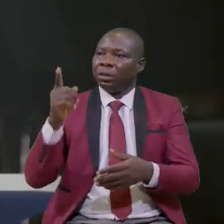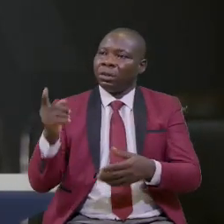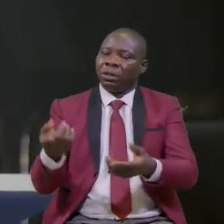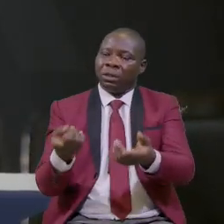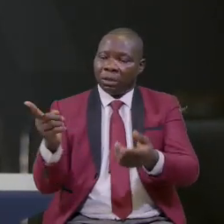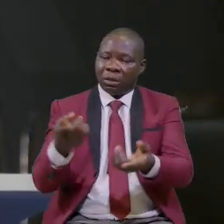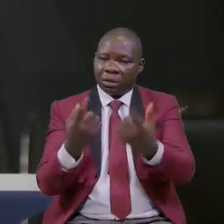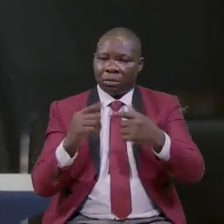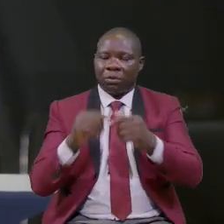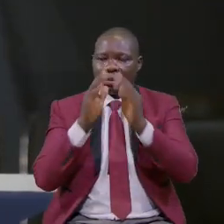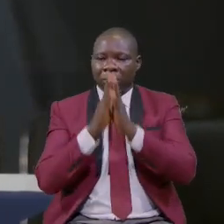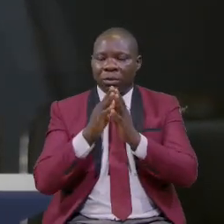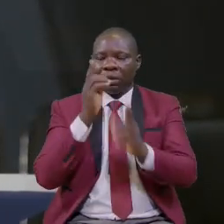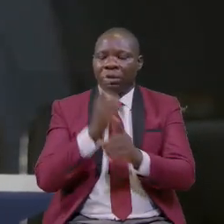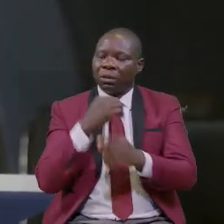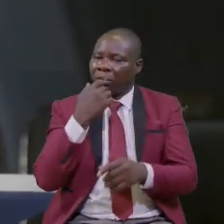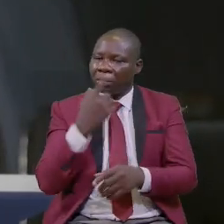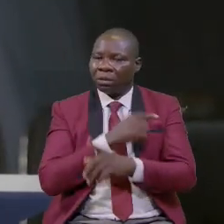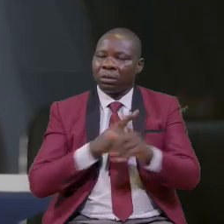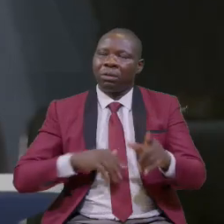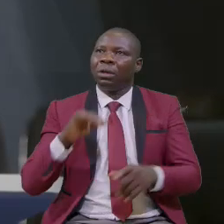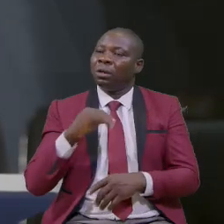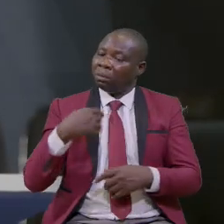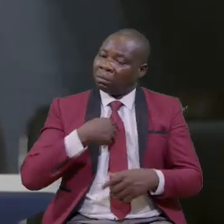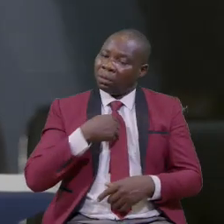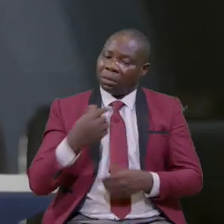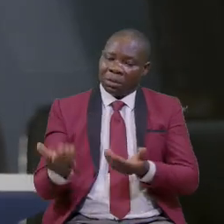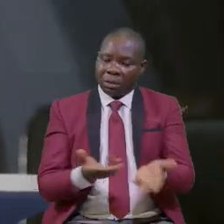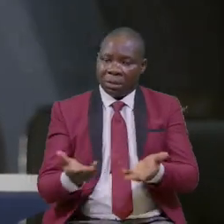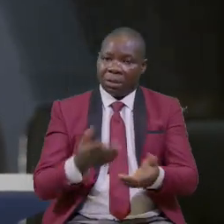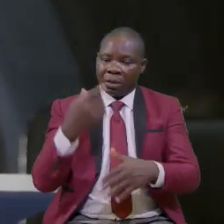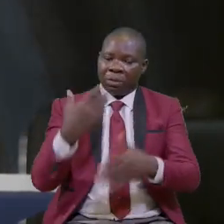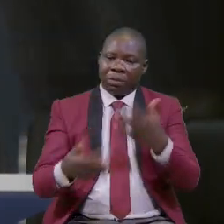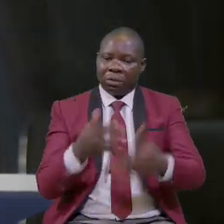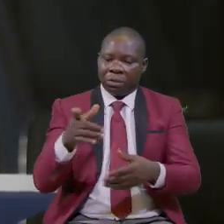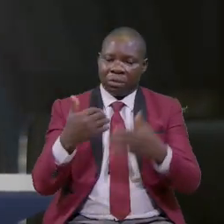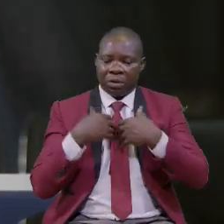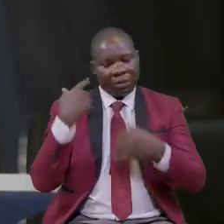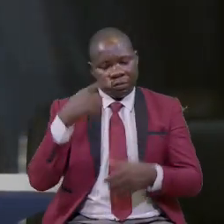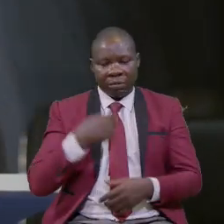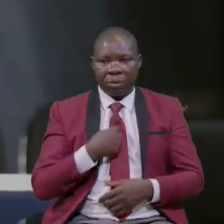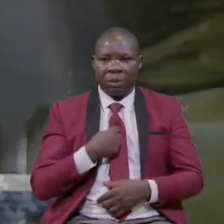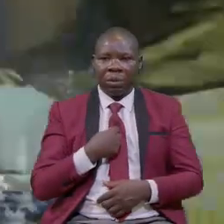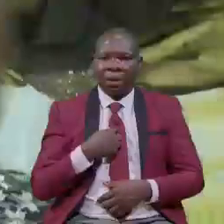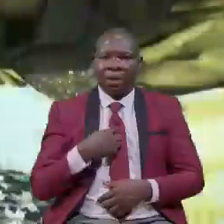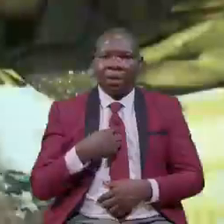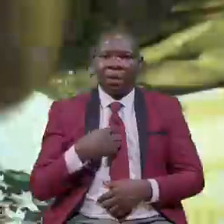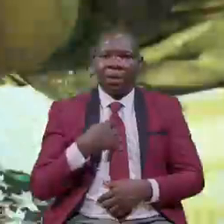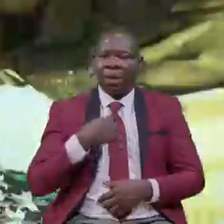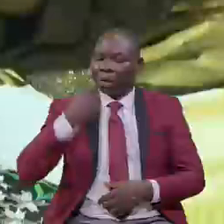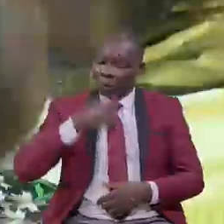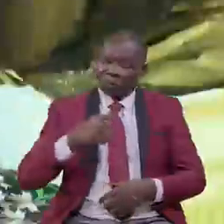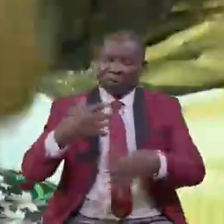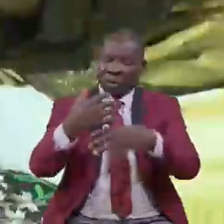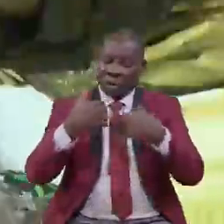Lord, I am here. What you have for me, I must receive it